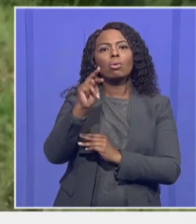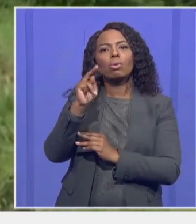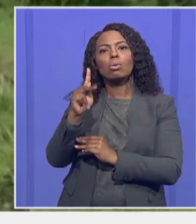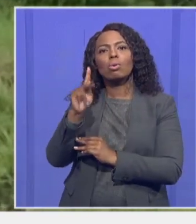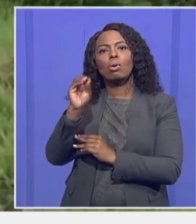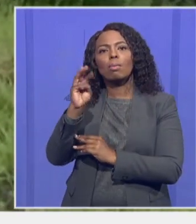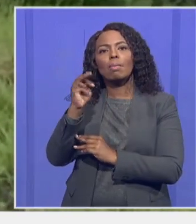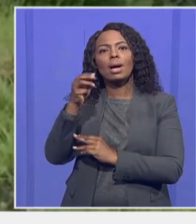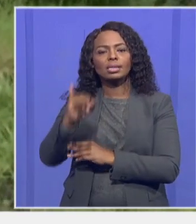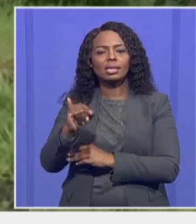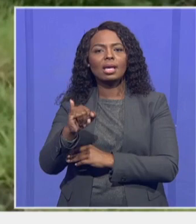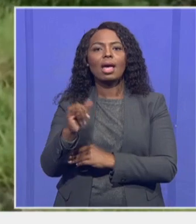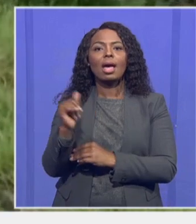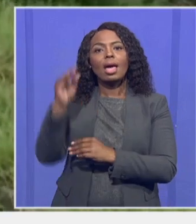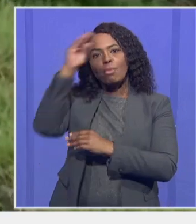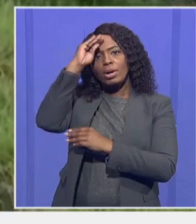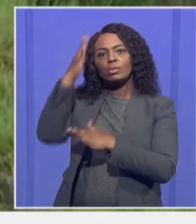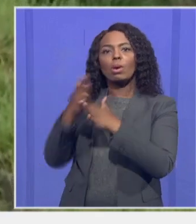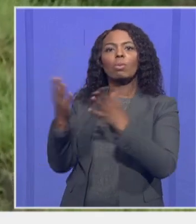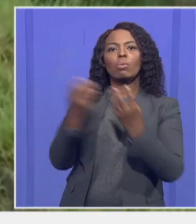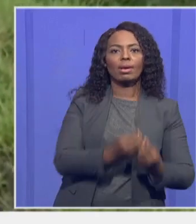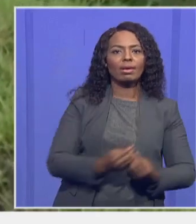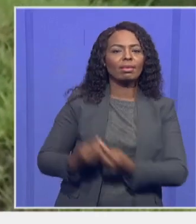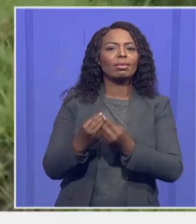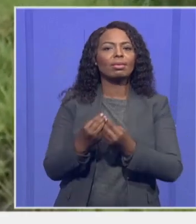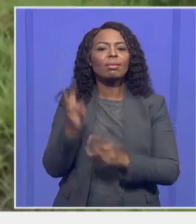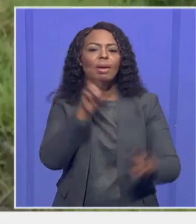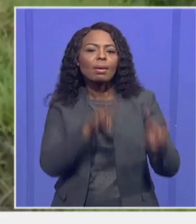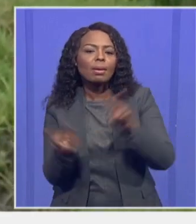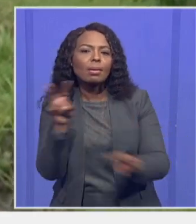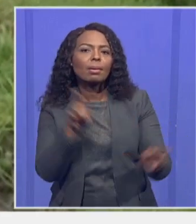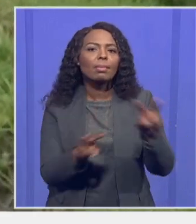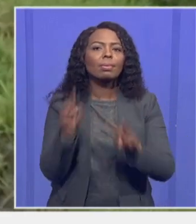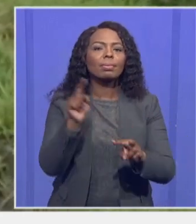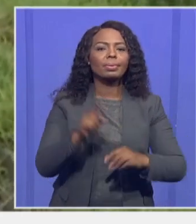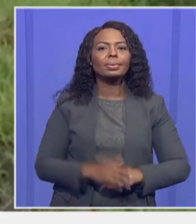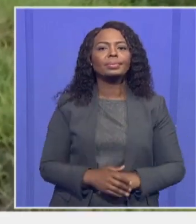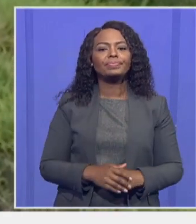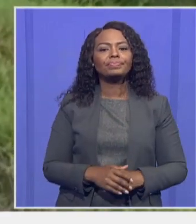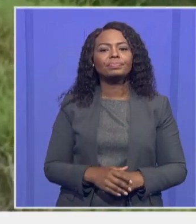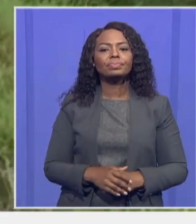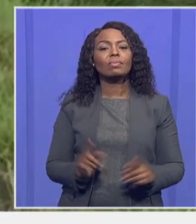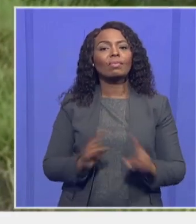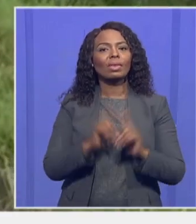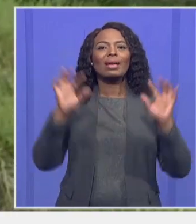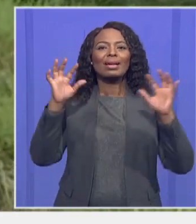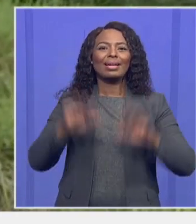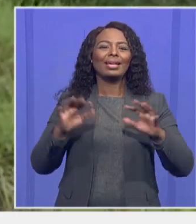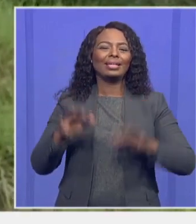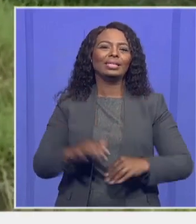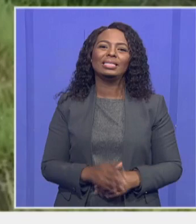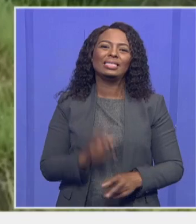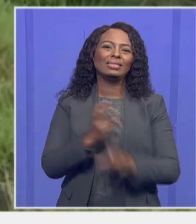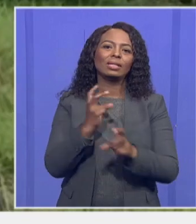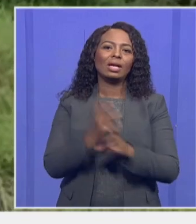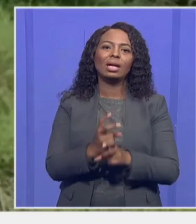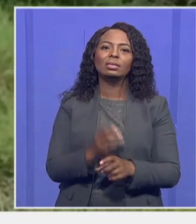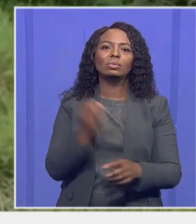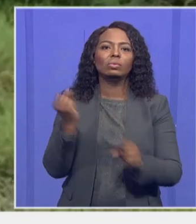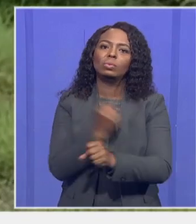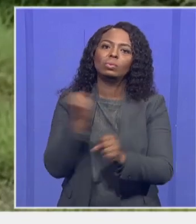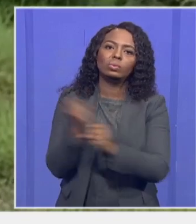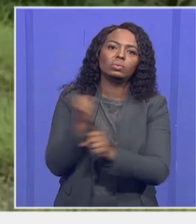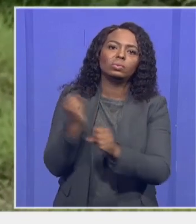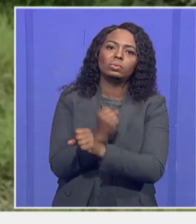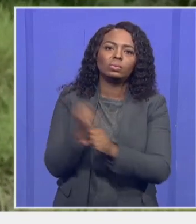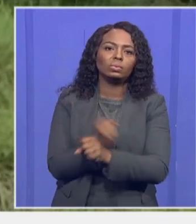the SAPS by using choppers, but the rain unfortunately keeps coming and going, so it makes it quite impossible for them to try and